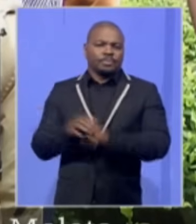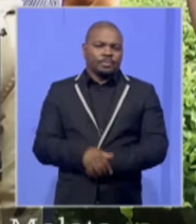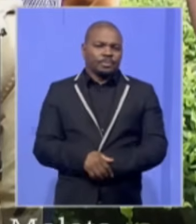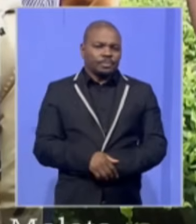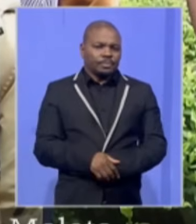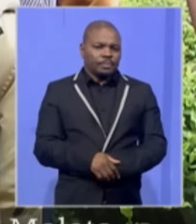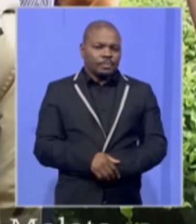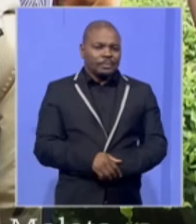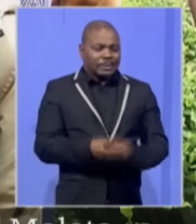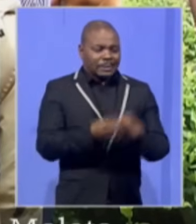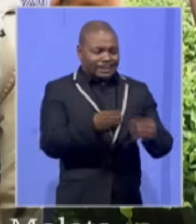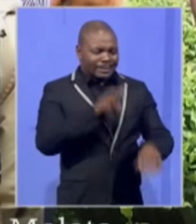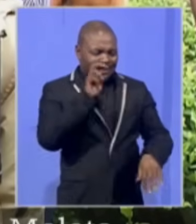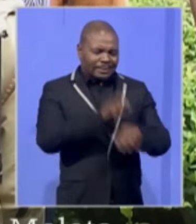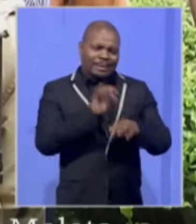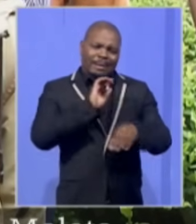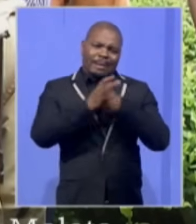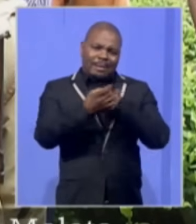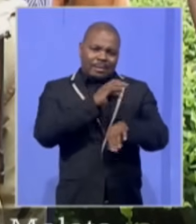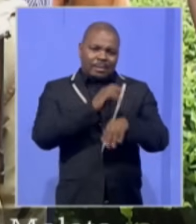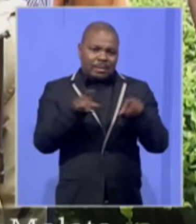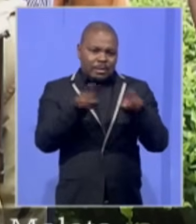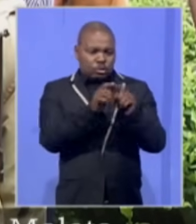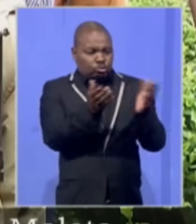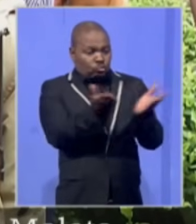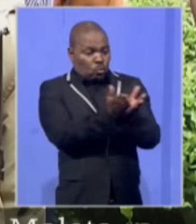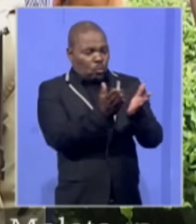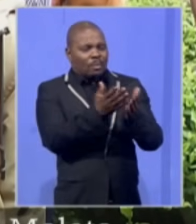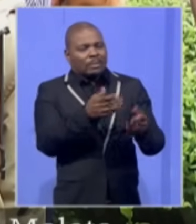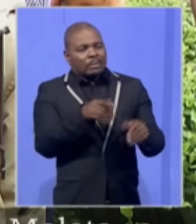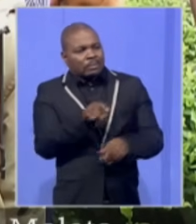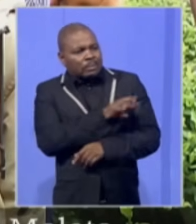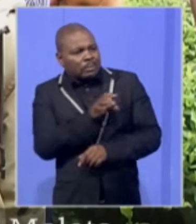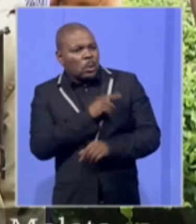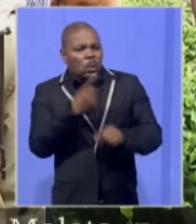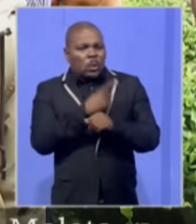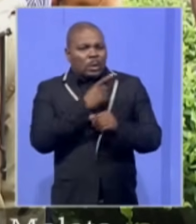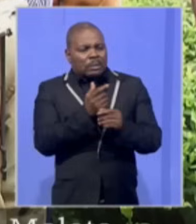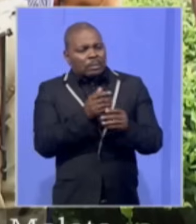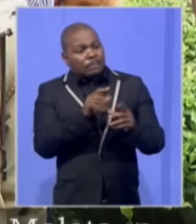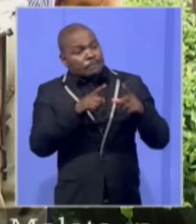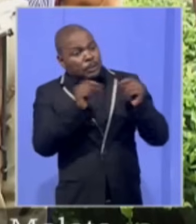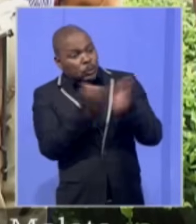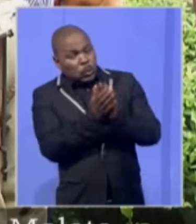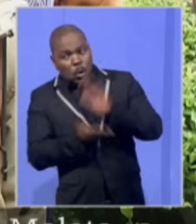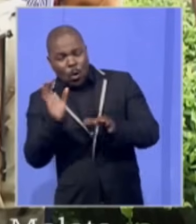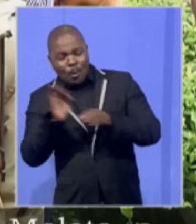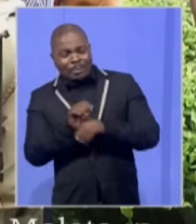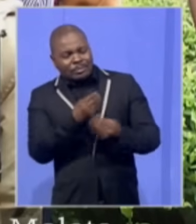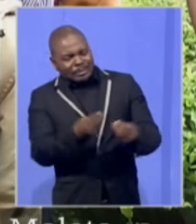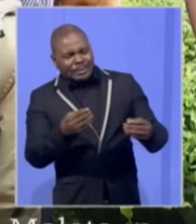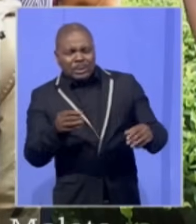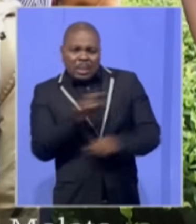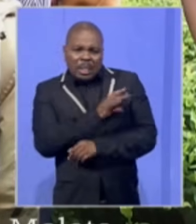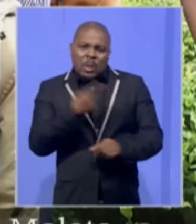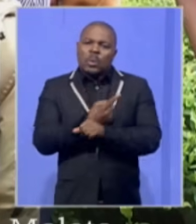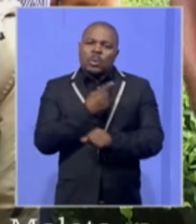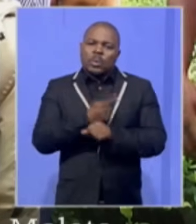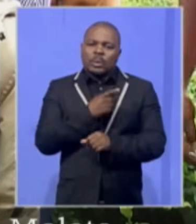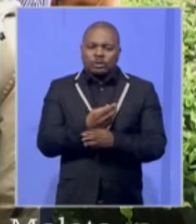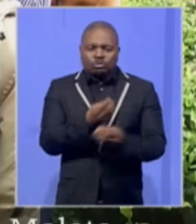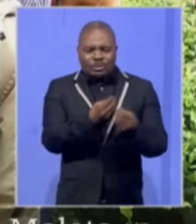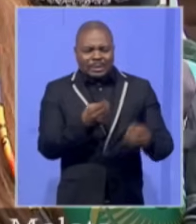e serious le no ba tshoga le foroga ba ya sekolo ba toma ba tshoga le thaba mega ba tshaisha kwa sekolo kwa ba tshoga so o bile kgatelelo